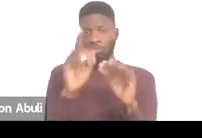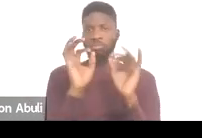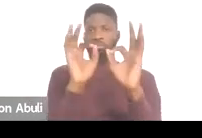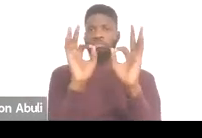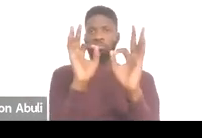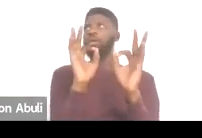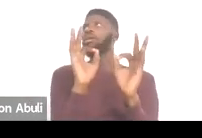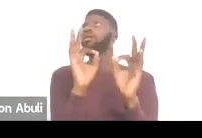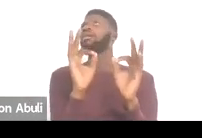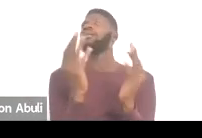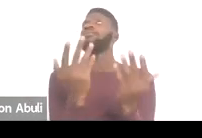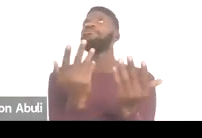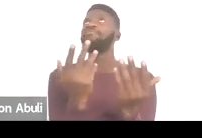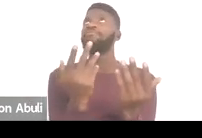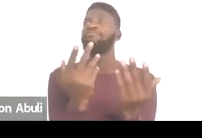to